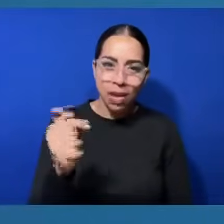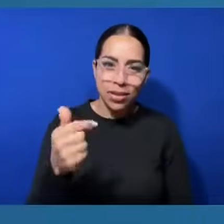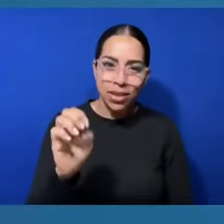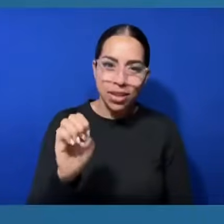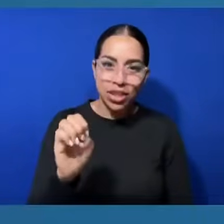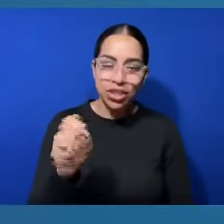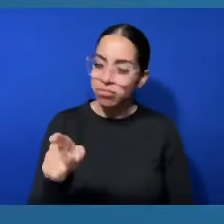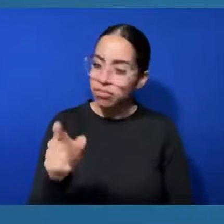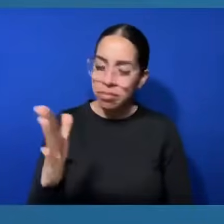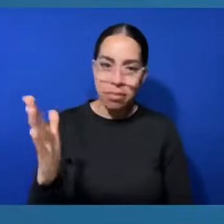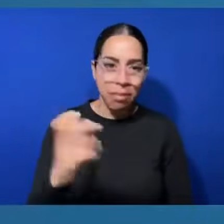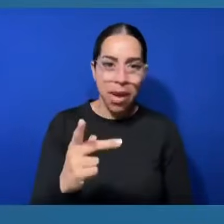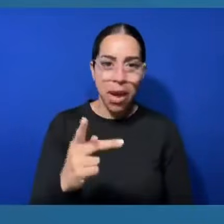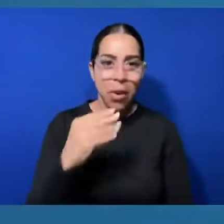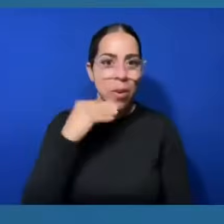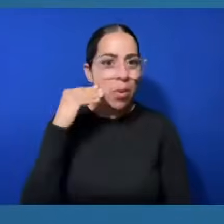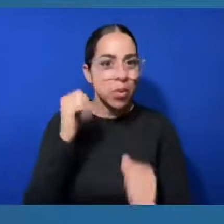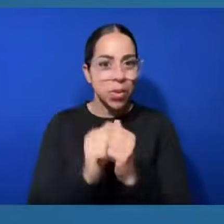family.